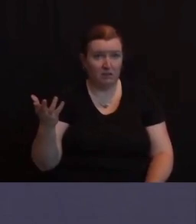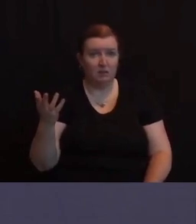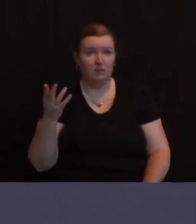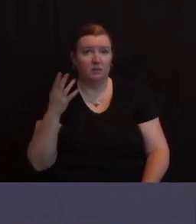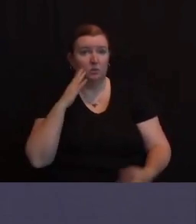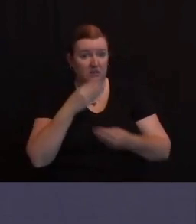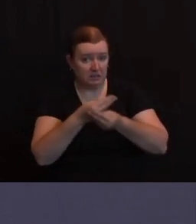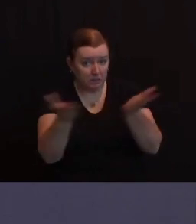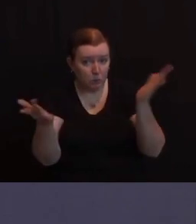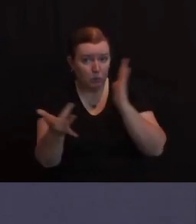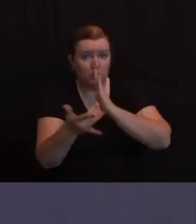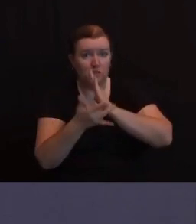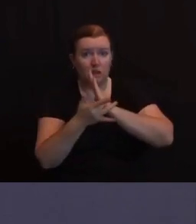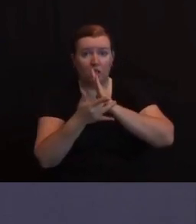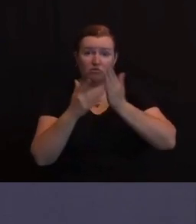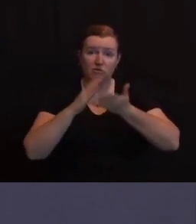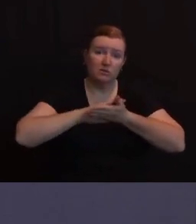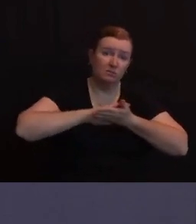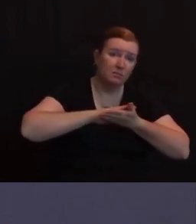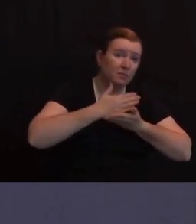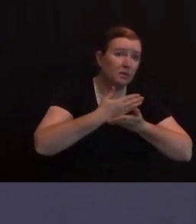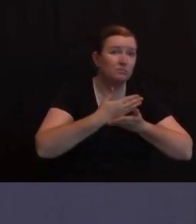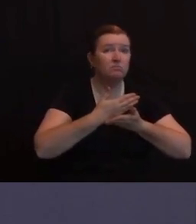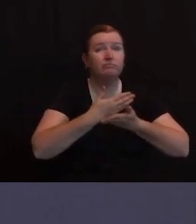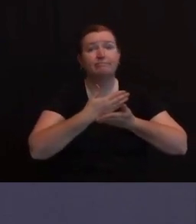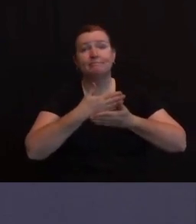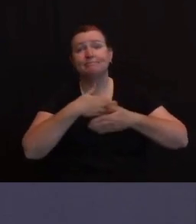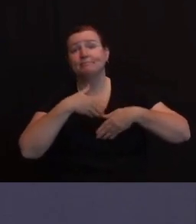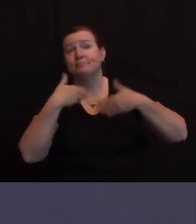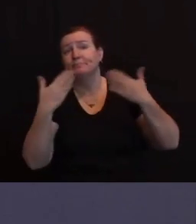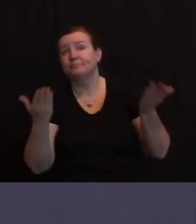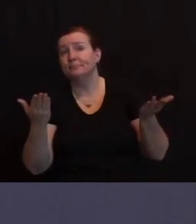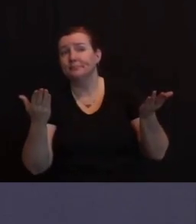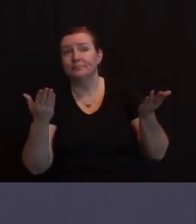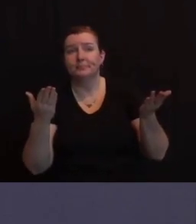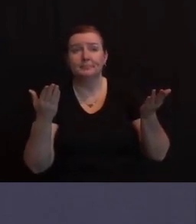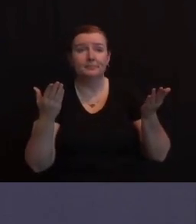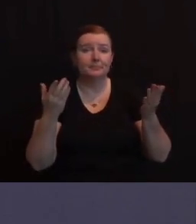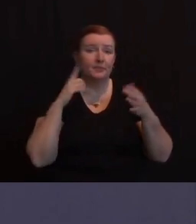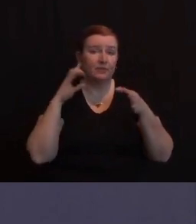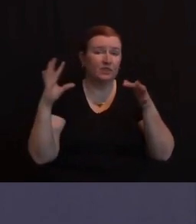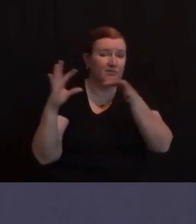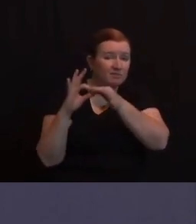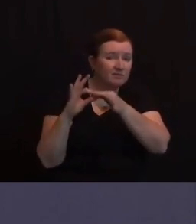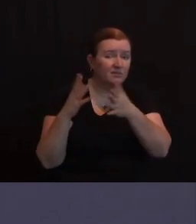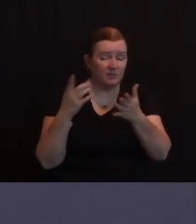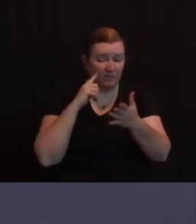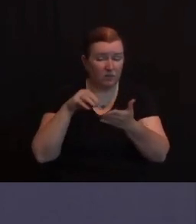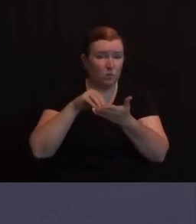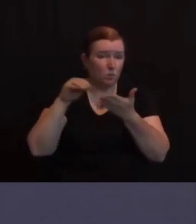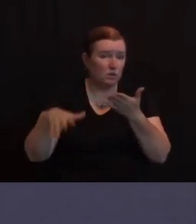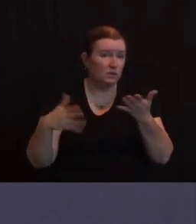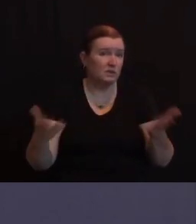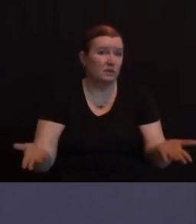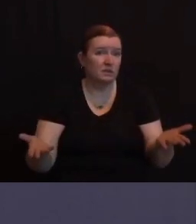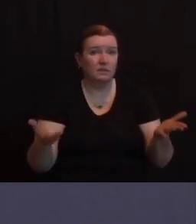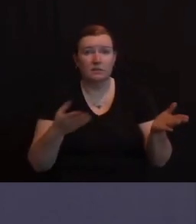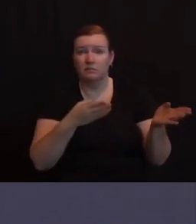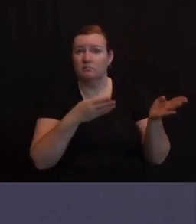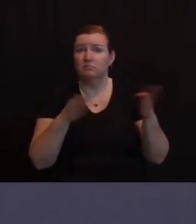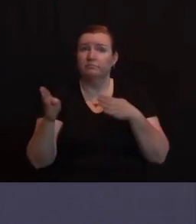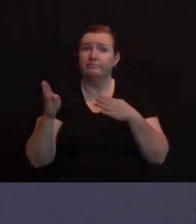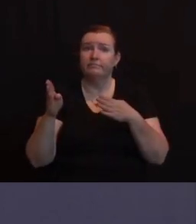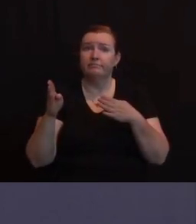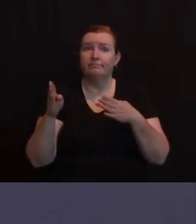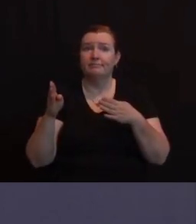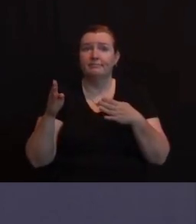on prison inmates, there's continued concern that your order allowing at-risk inmates to go home